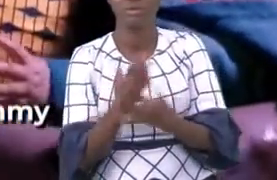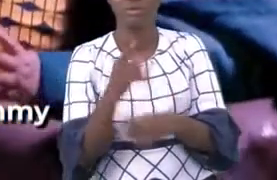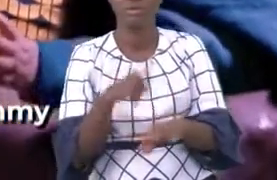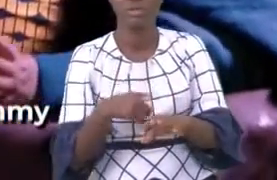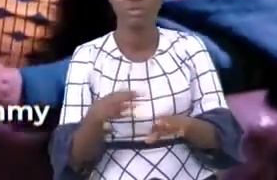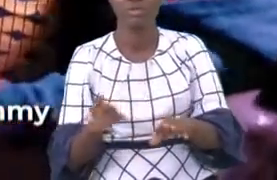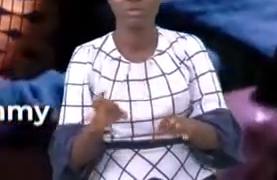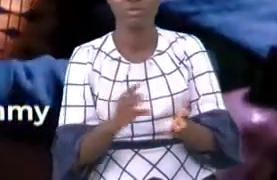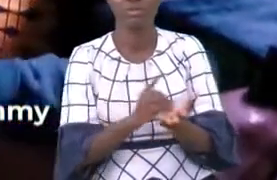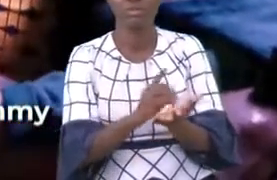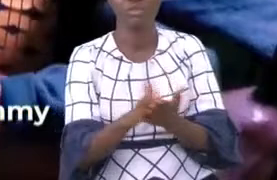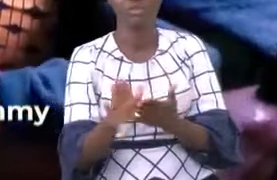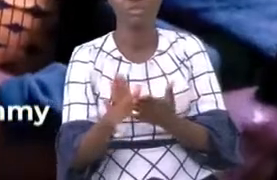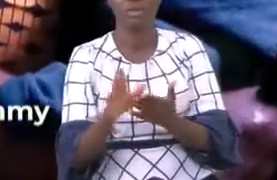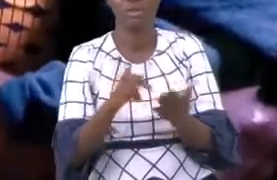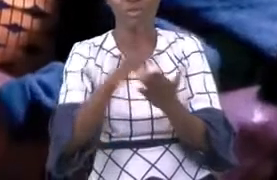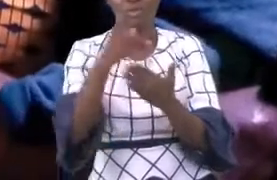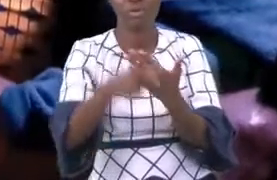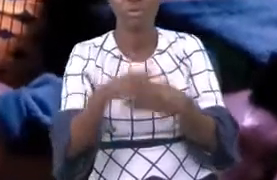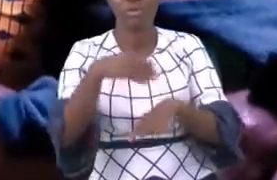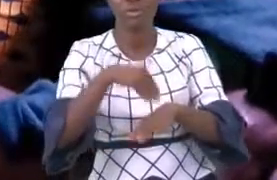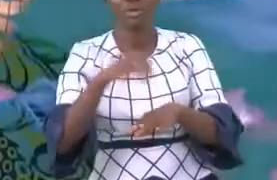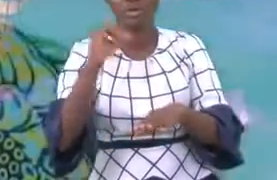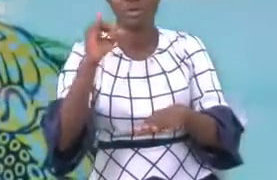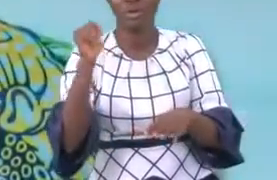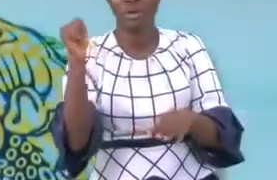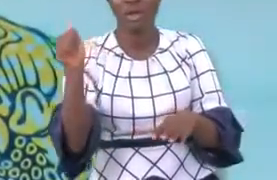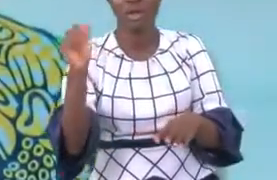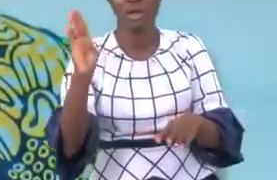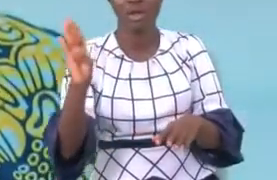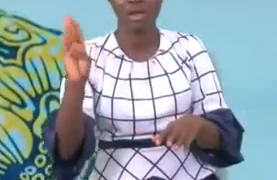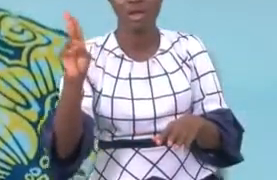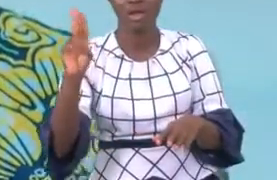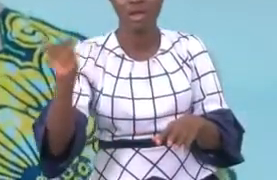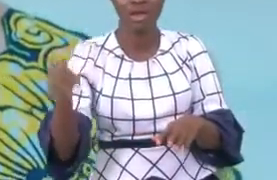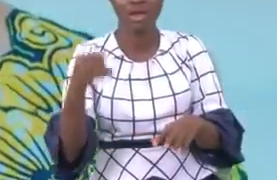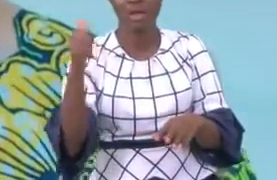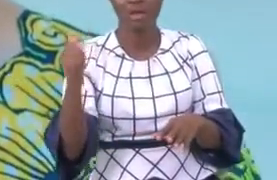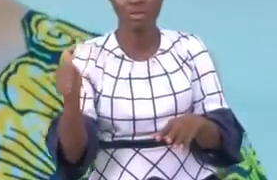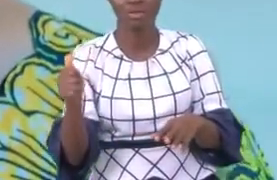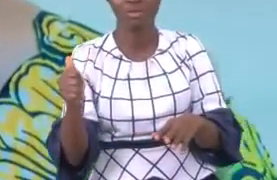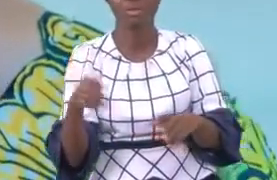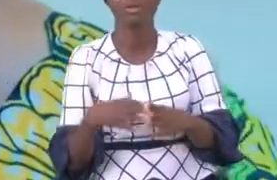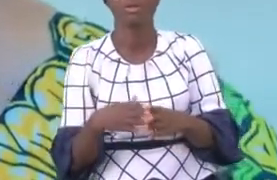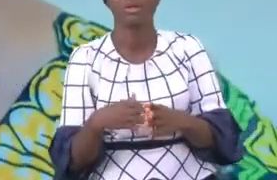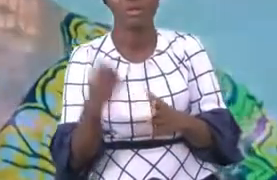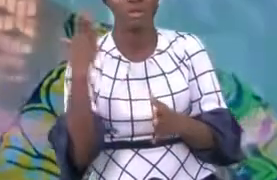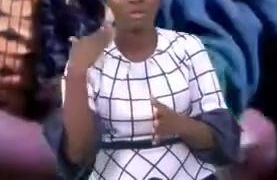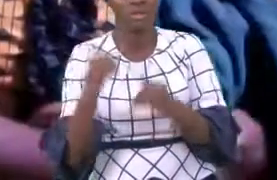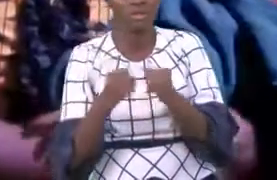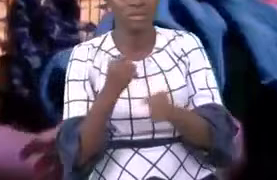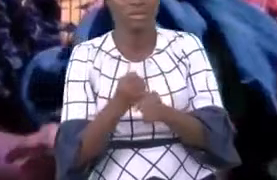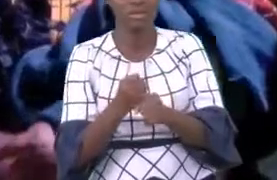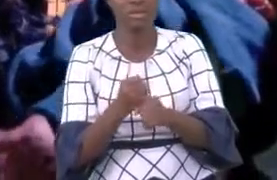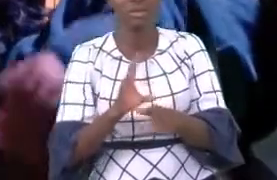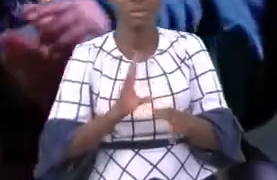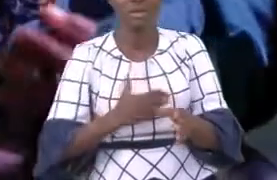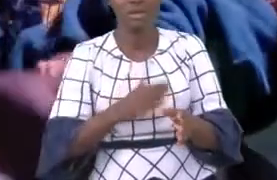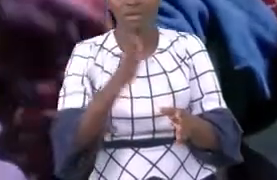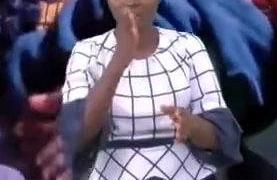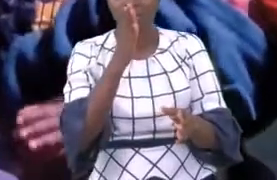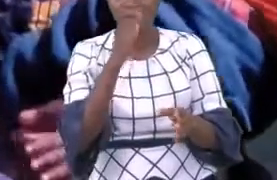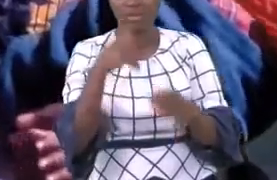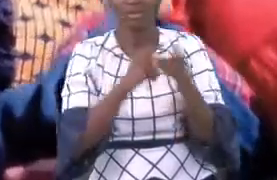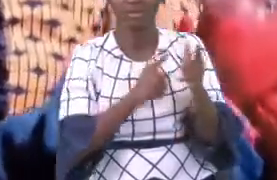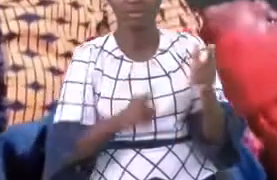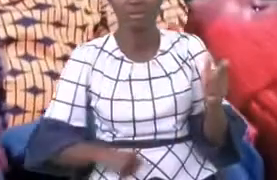September. Our mommy in the Lord, Mommy Esther KUMUYI, came on board to address and greet the congregation.